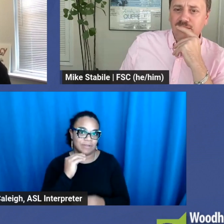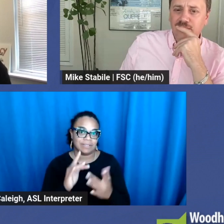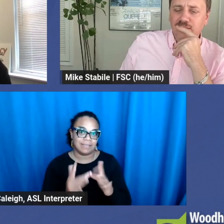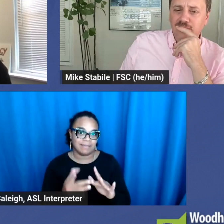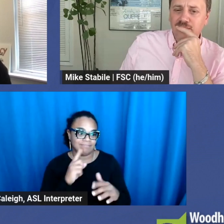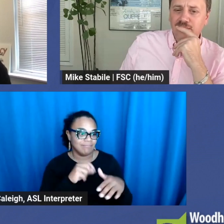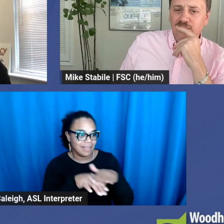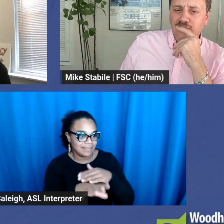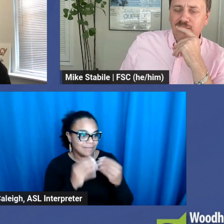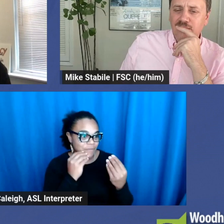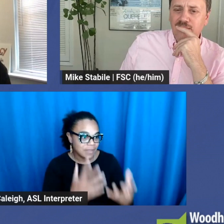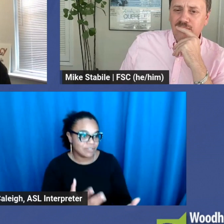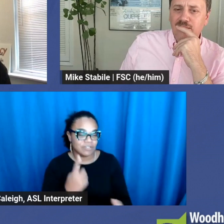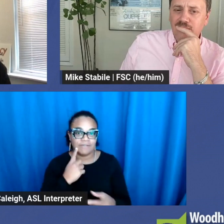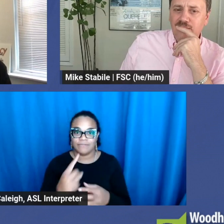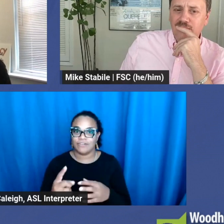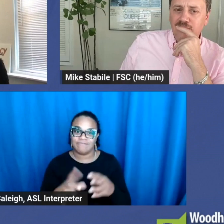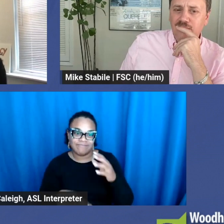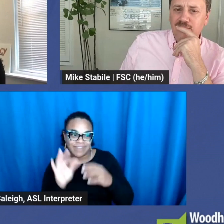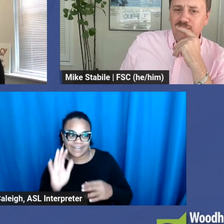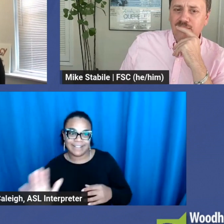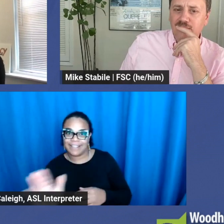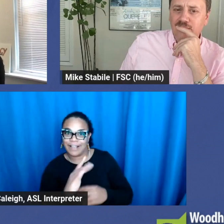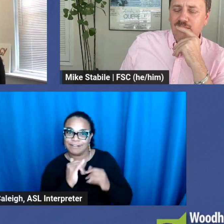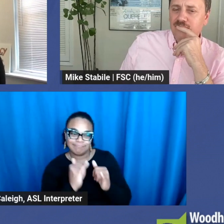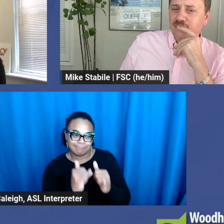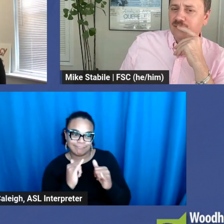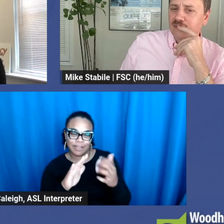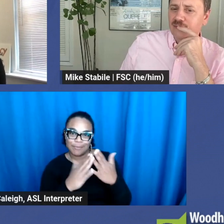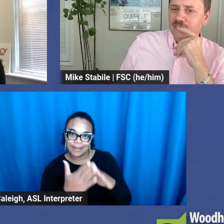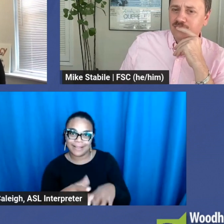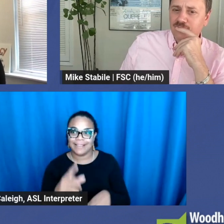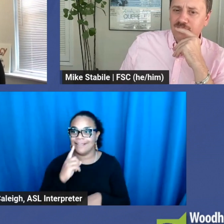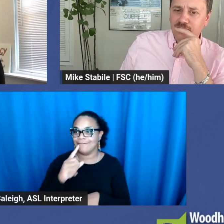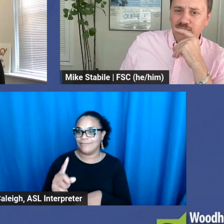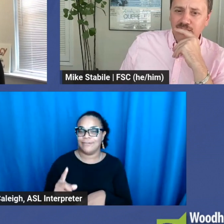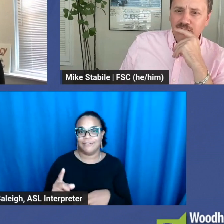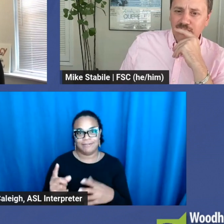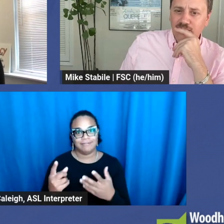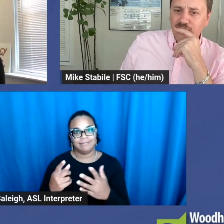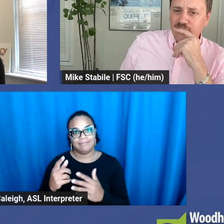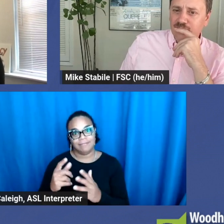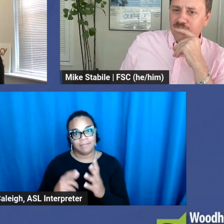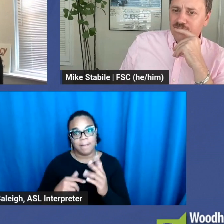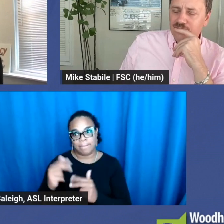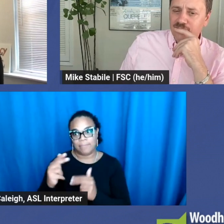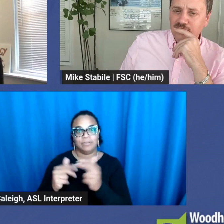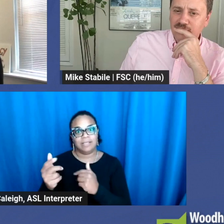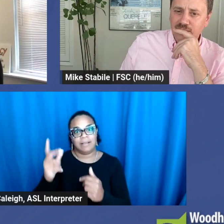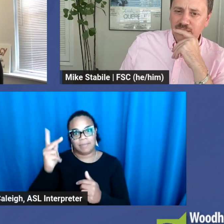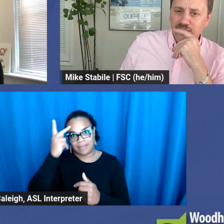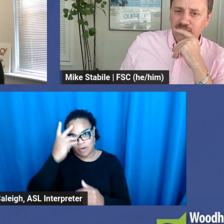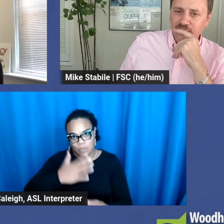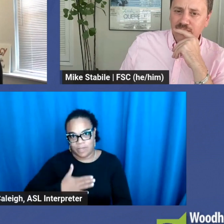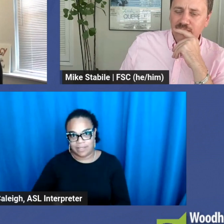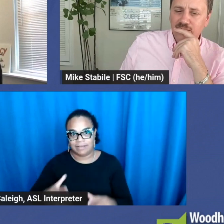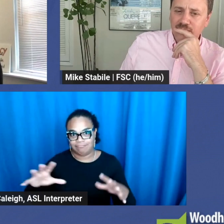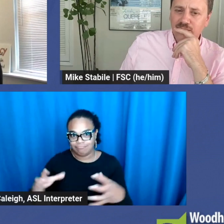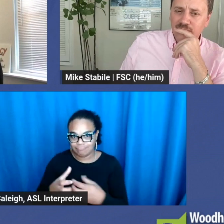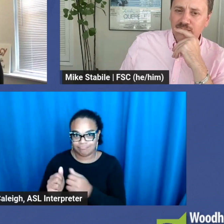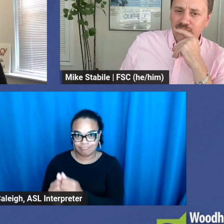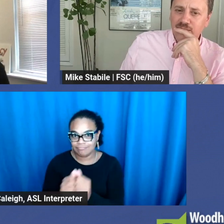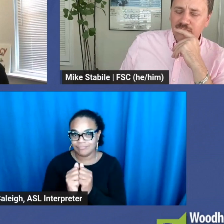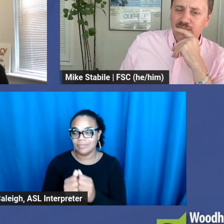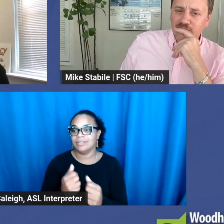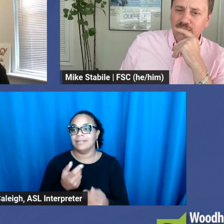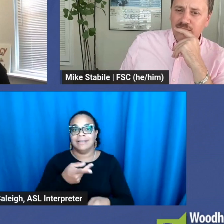information, for forming communities, for forming kind of the political will that you can build on top of communities, for keeping themselves safe, for saving